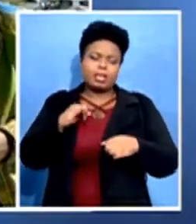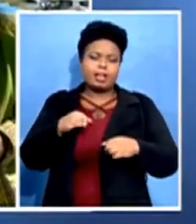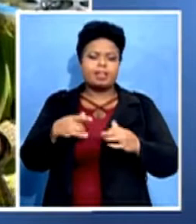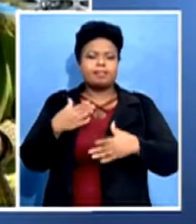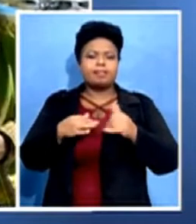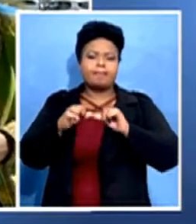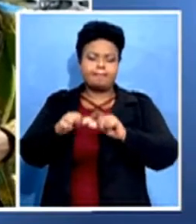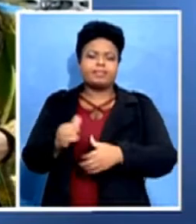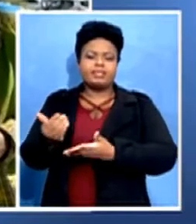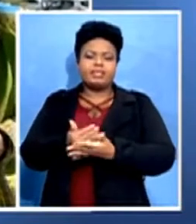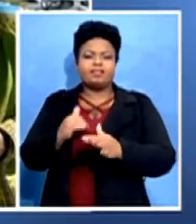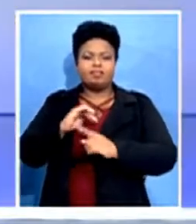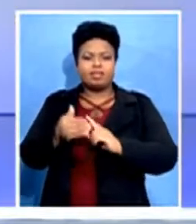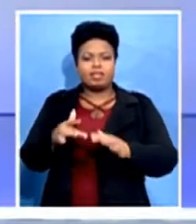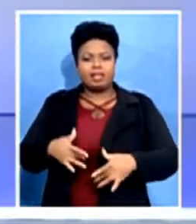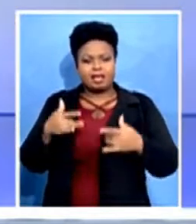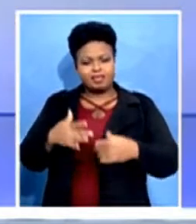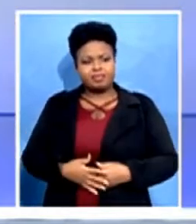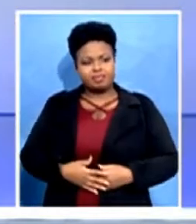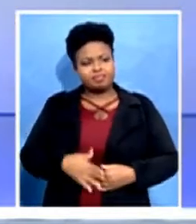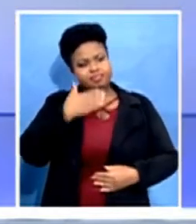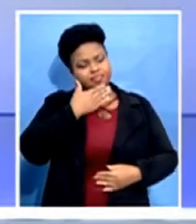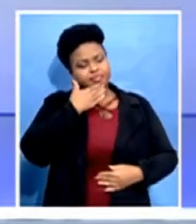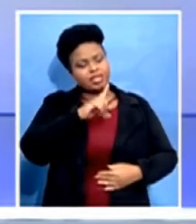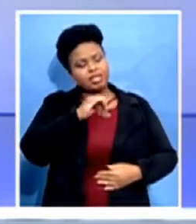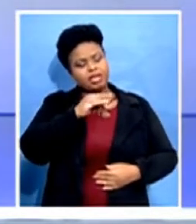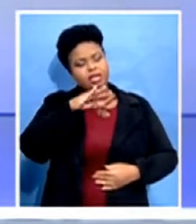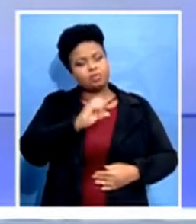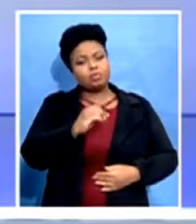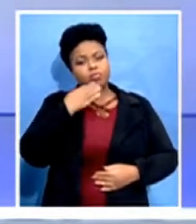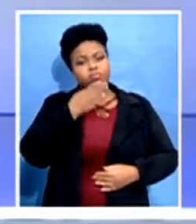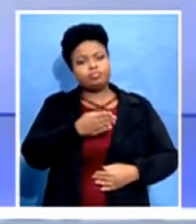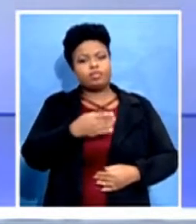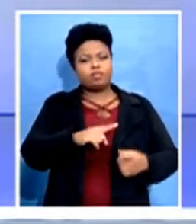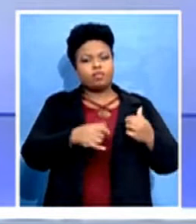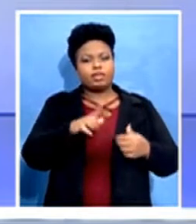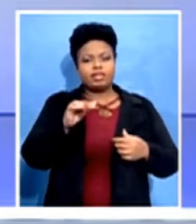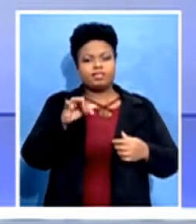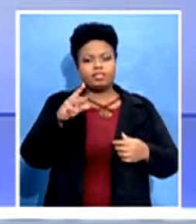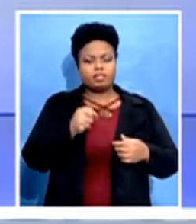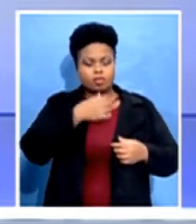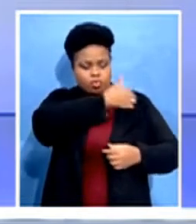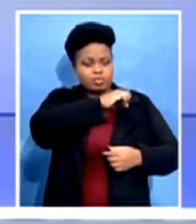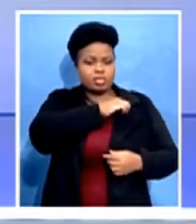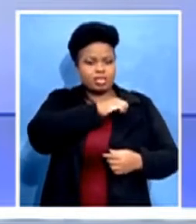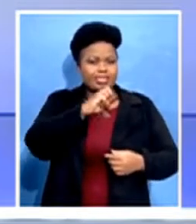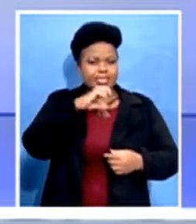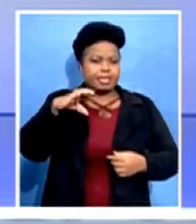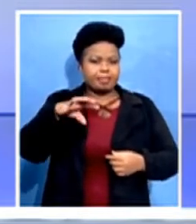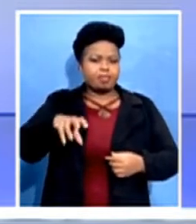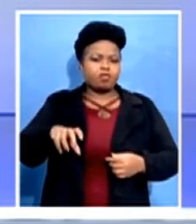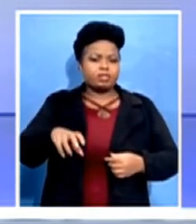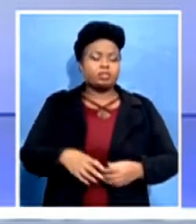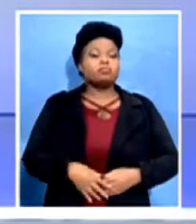Lerato Fekisi, coming to us from the Livingstone Hospital. As she says, from the Eastern Cape, no doubt we'll be talking to different